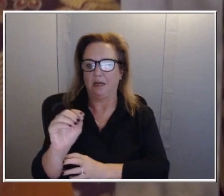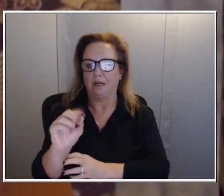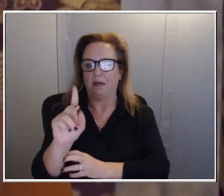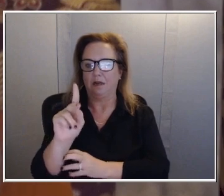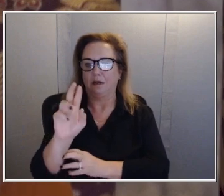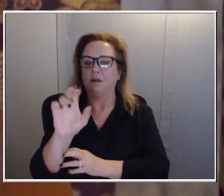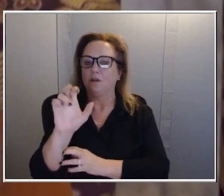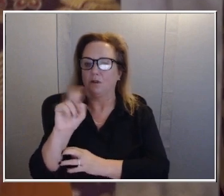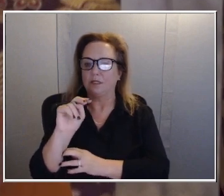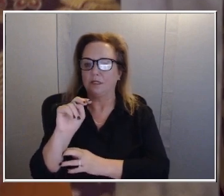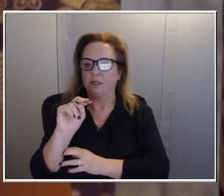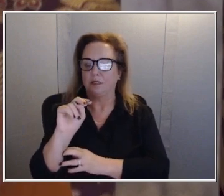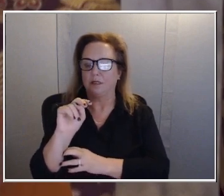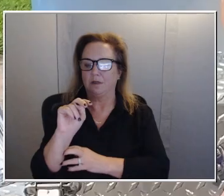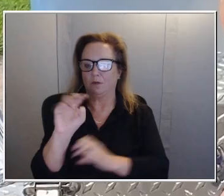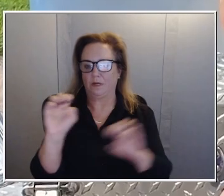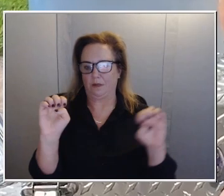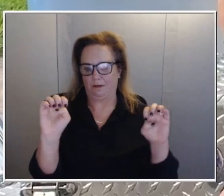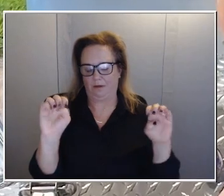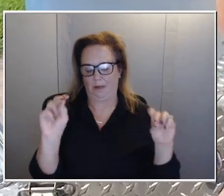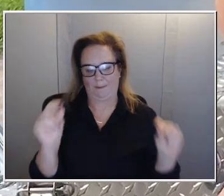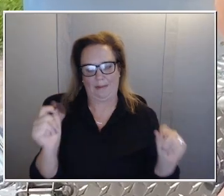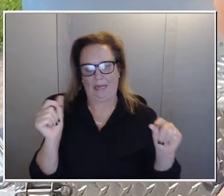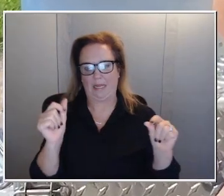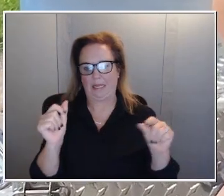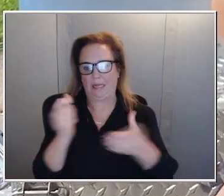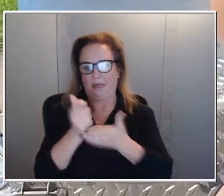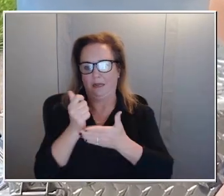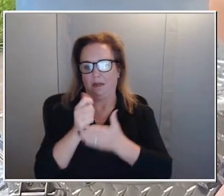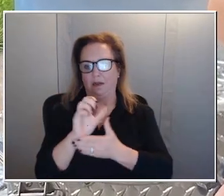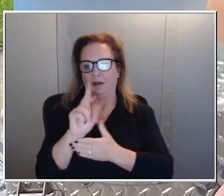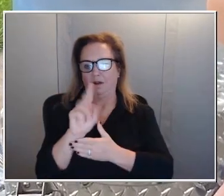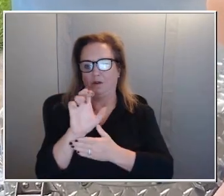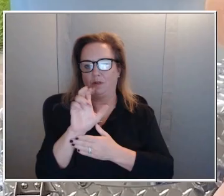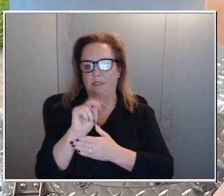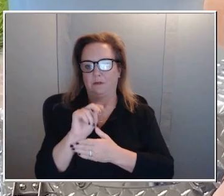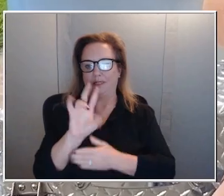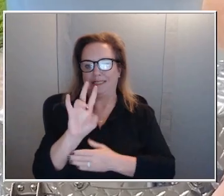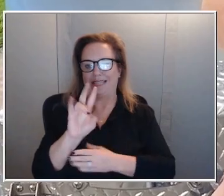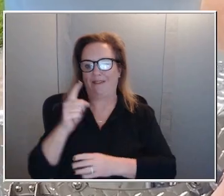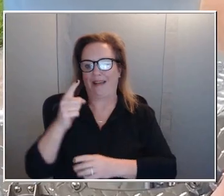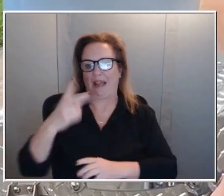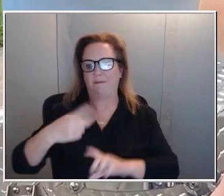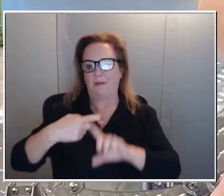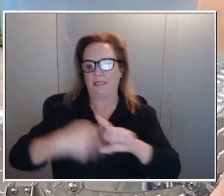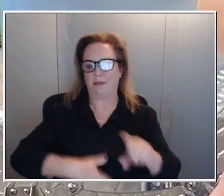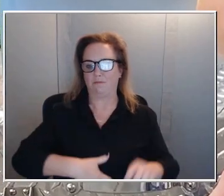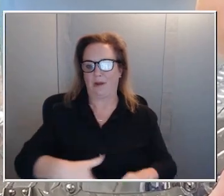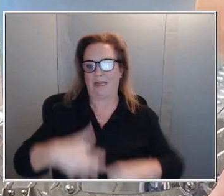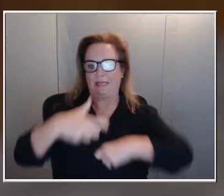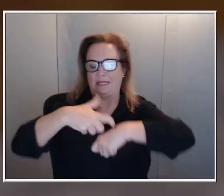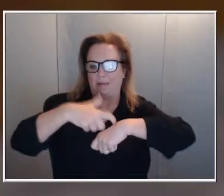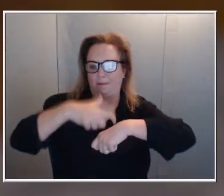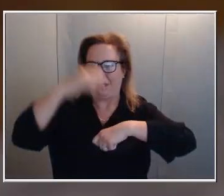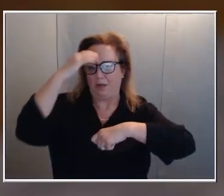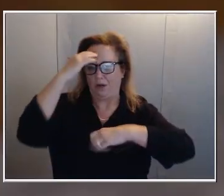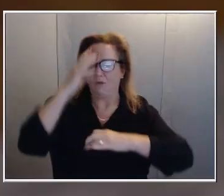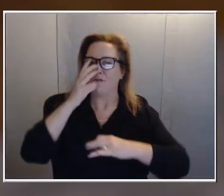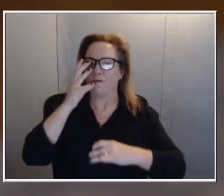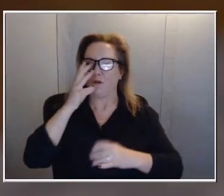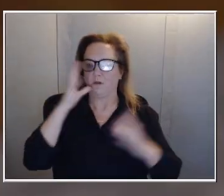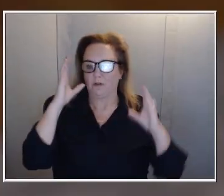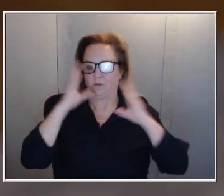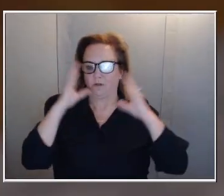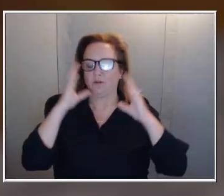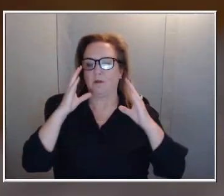went into an immediate engagement. Kristen, who was 7.5 months pregnant at the time, knew her mother was in trouble.